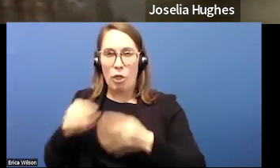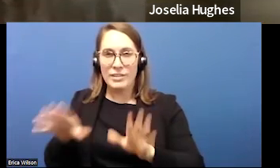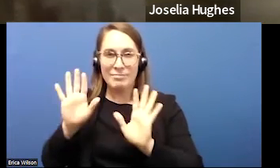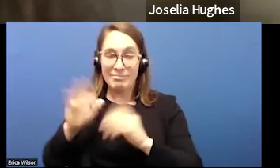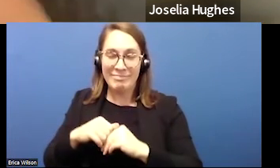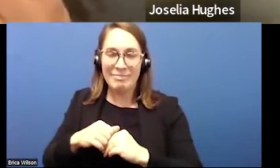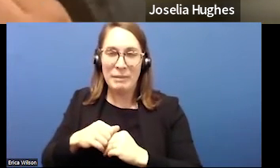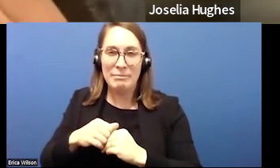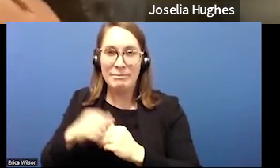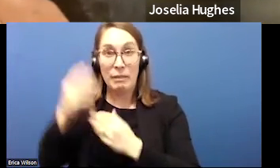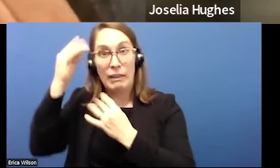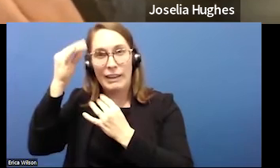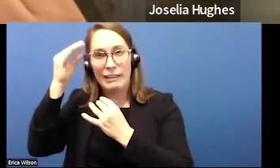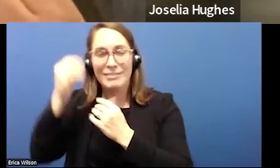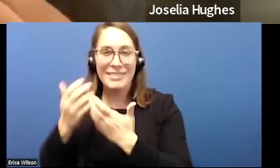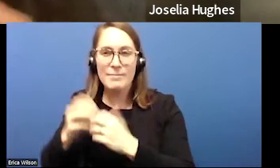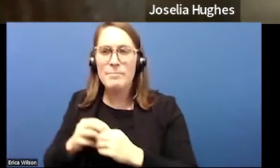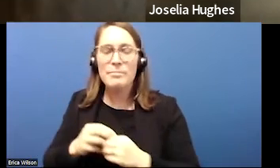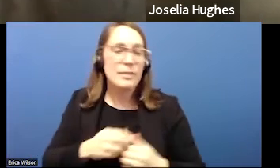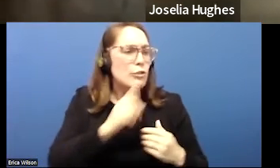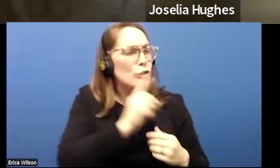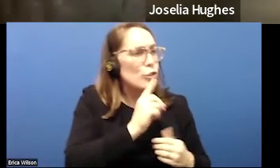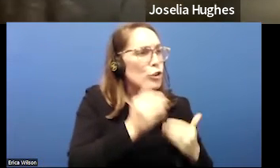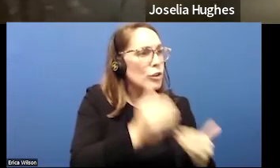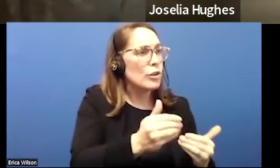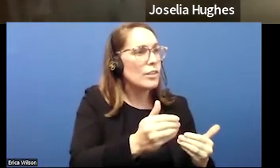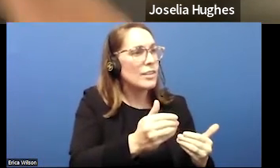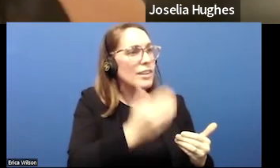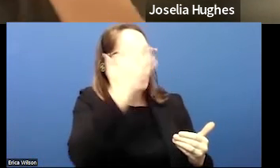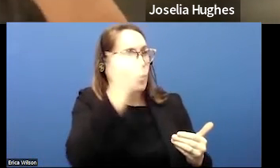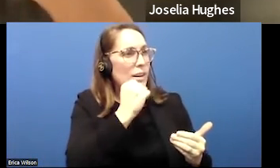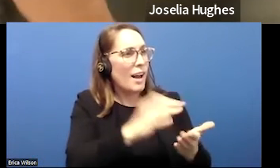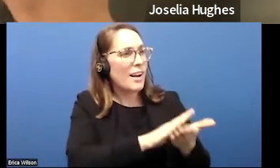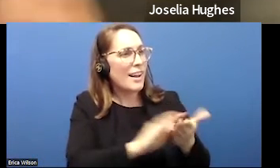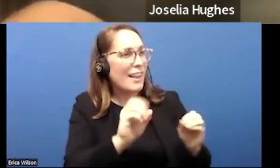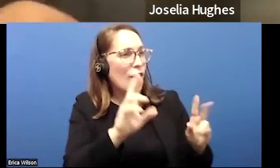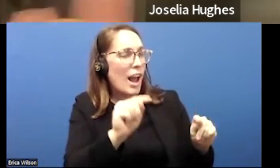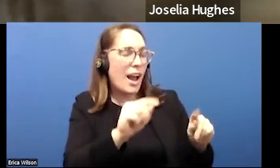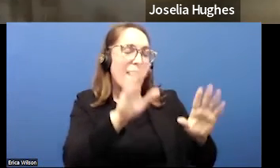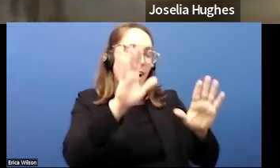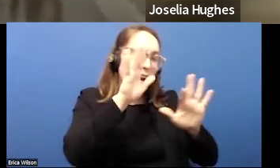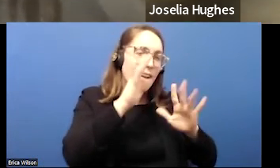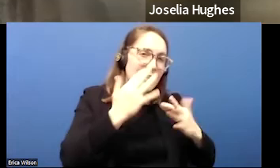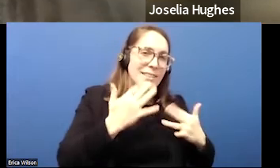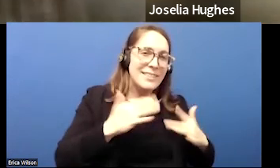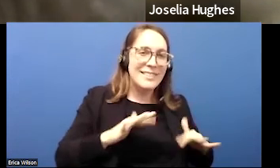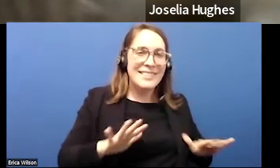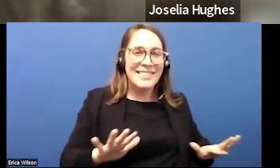at the same time. Word, Uh, word. Let's clear it out. Excuse me. um